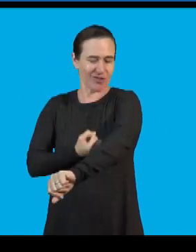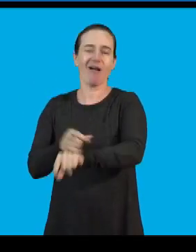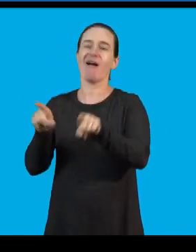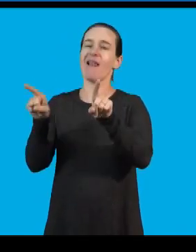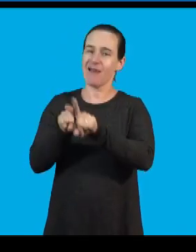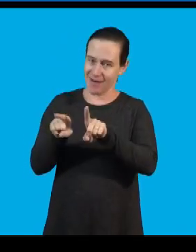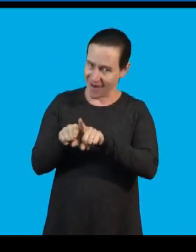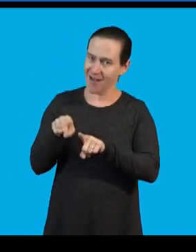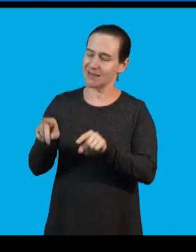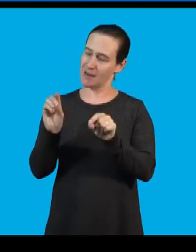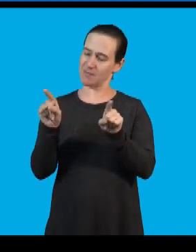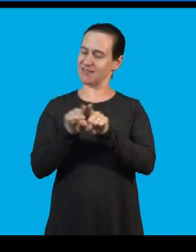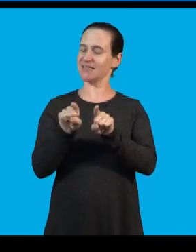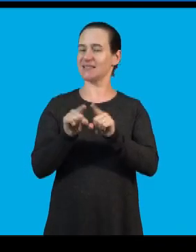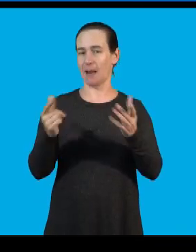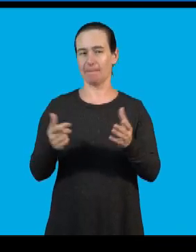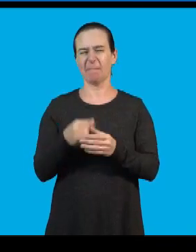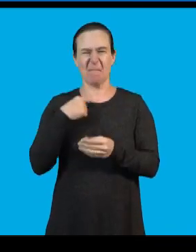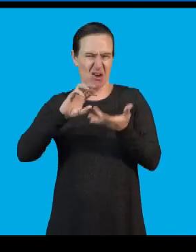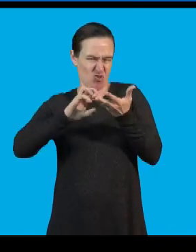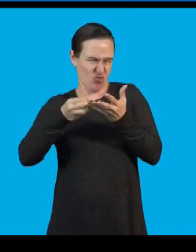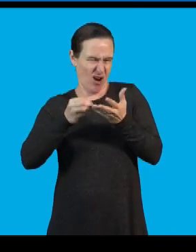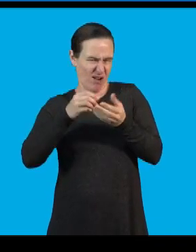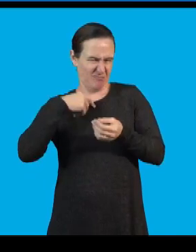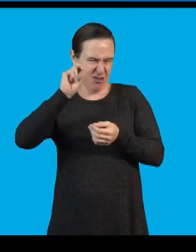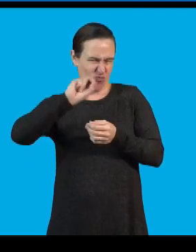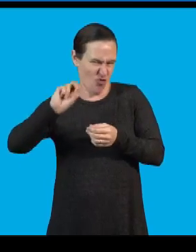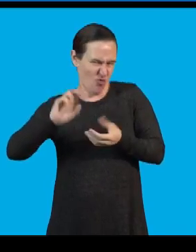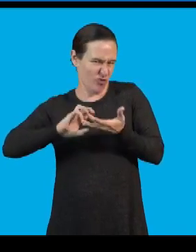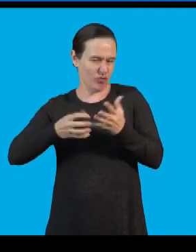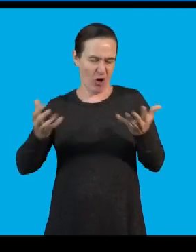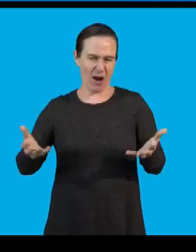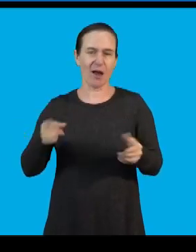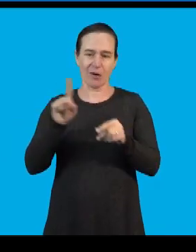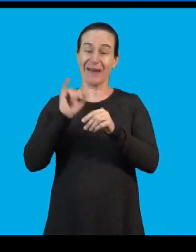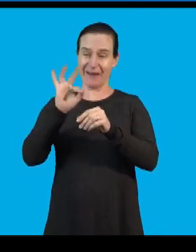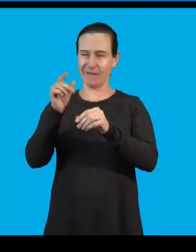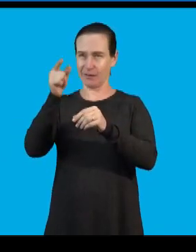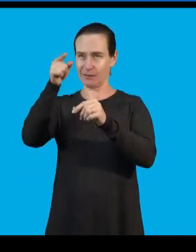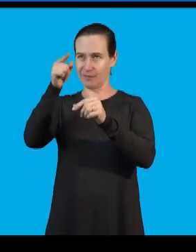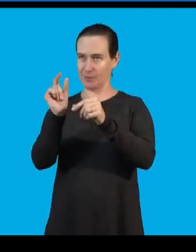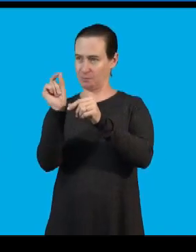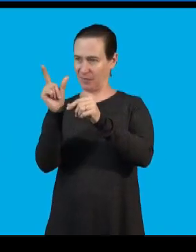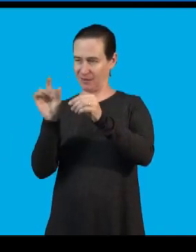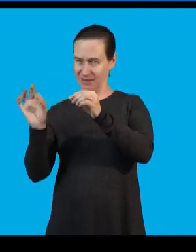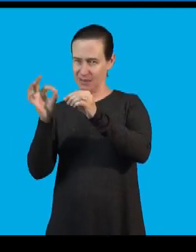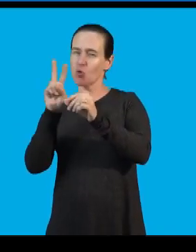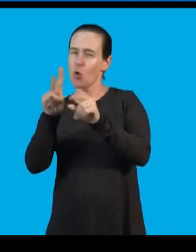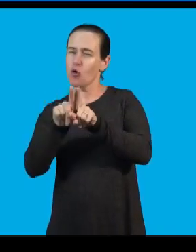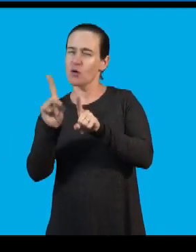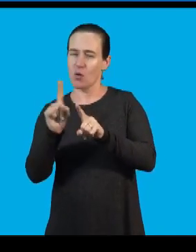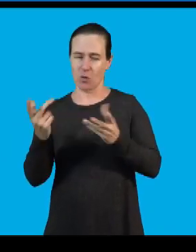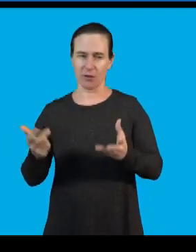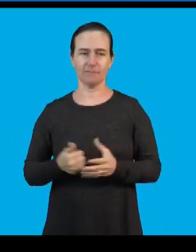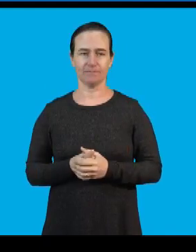scar. So I'm going to see if I can try and draw what a stitching line would probably look like when you're stitching up a